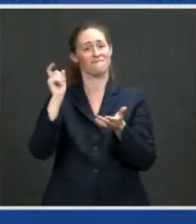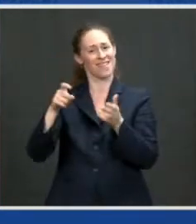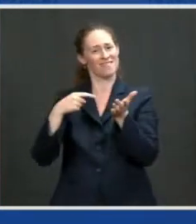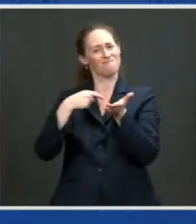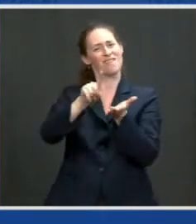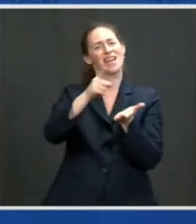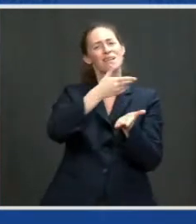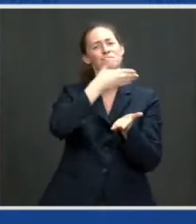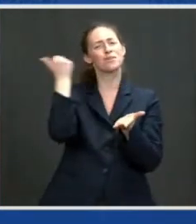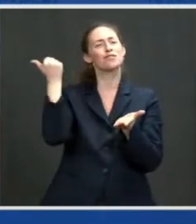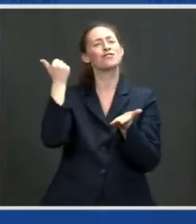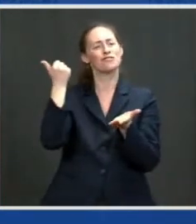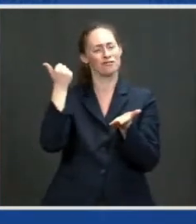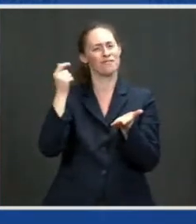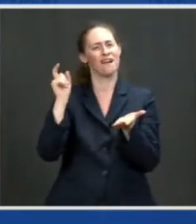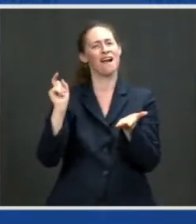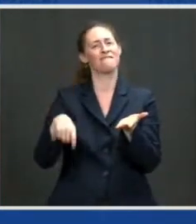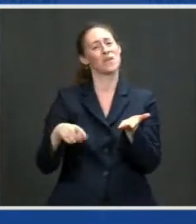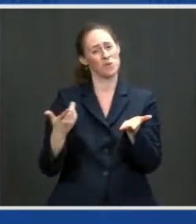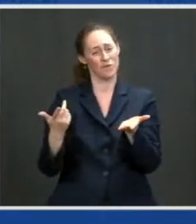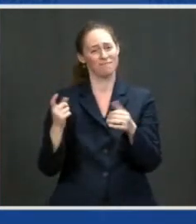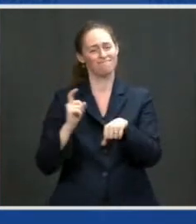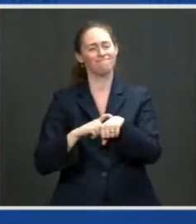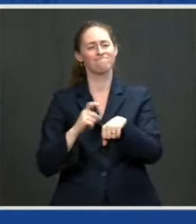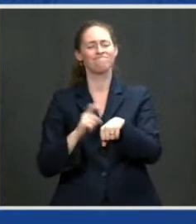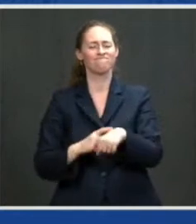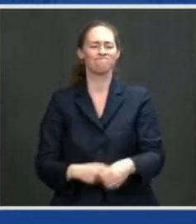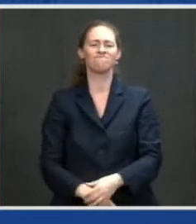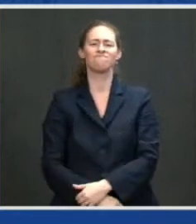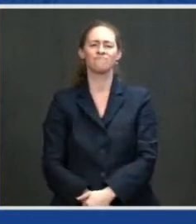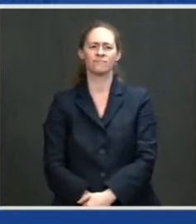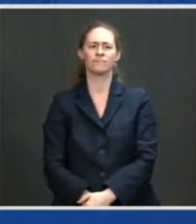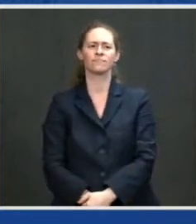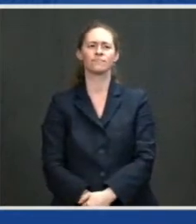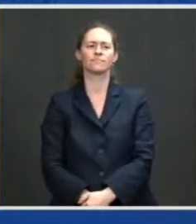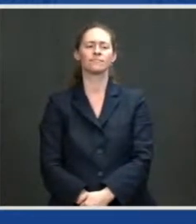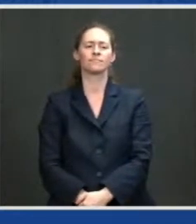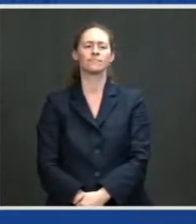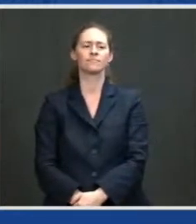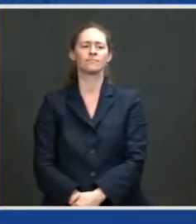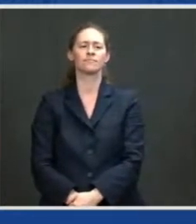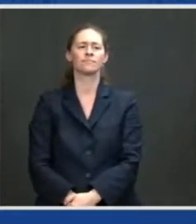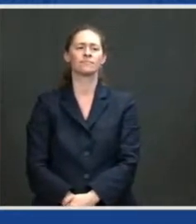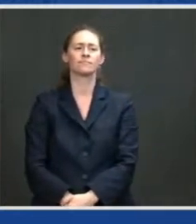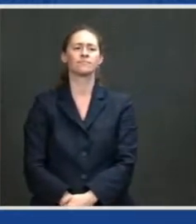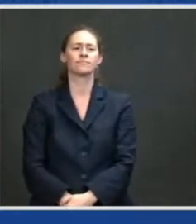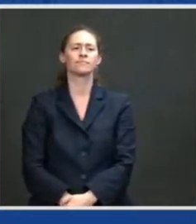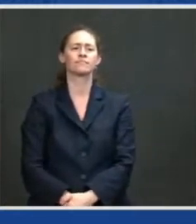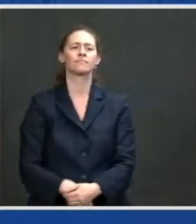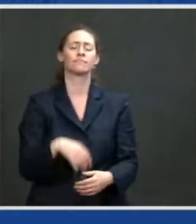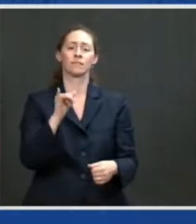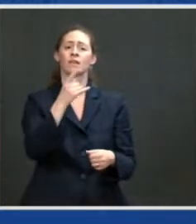And we've got to do 2 more things. Congress should raise the minimum wage to $15 an hour.